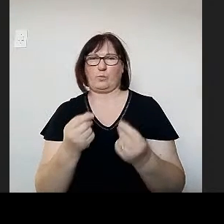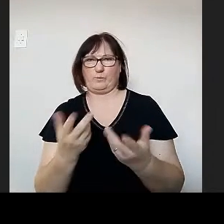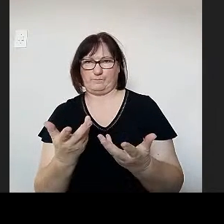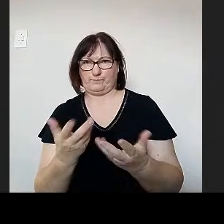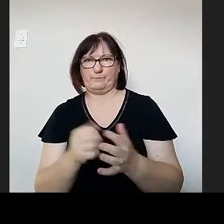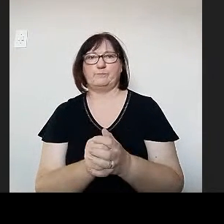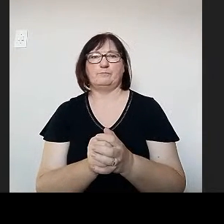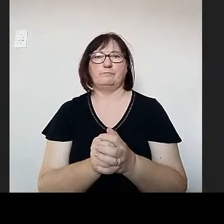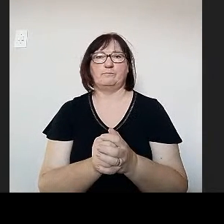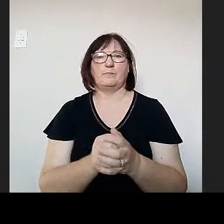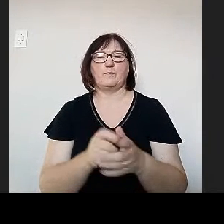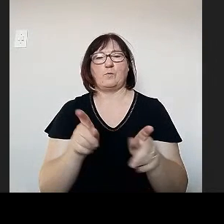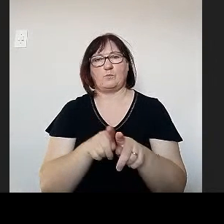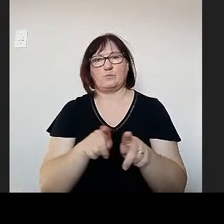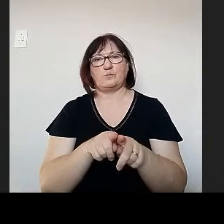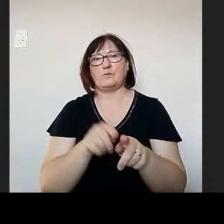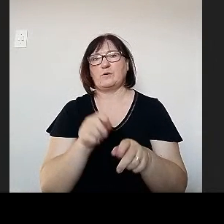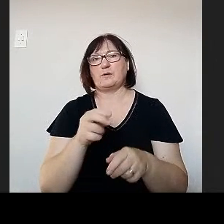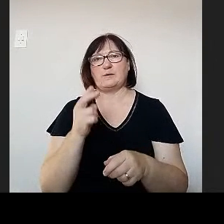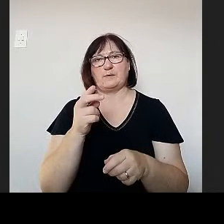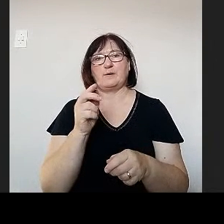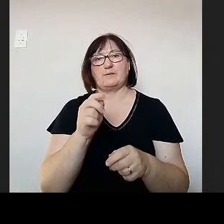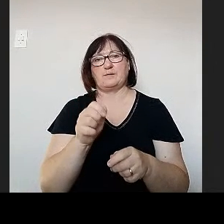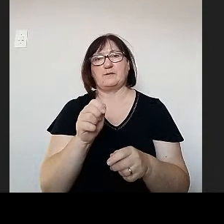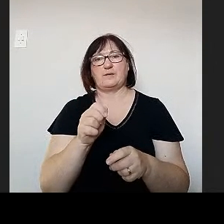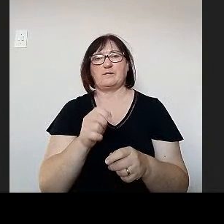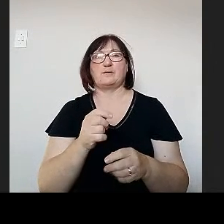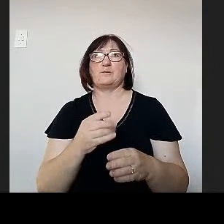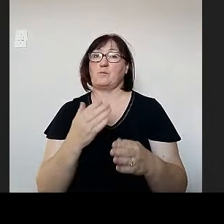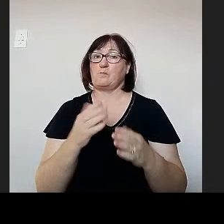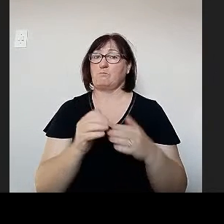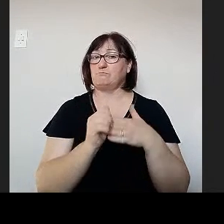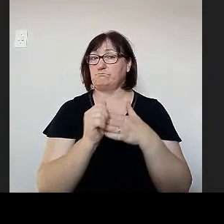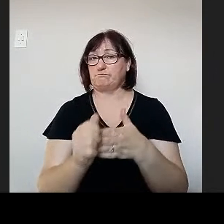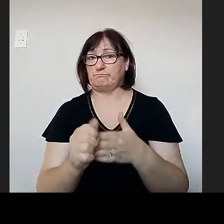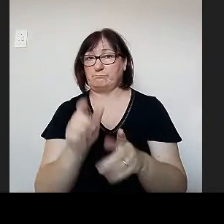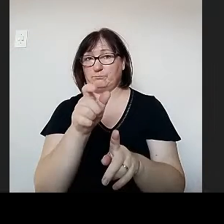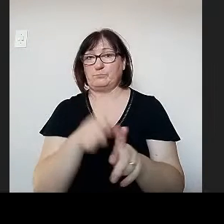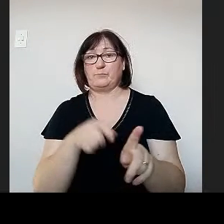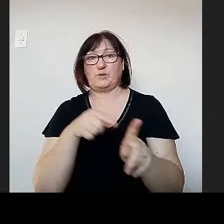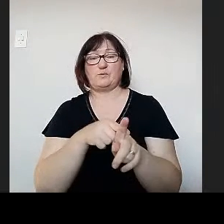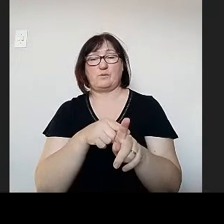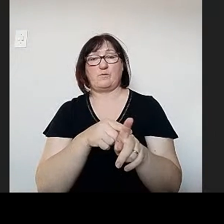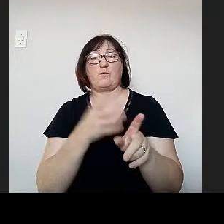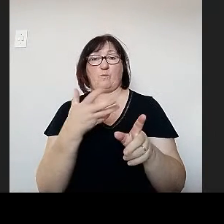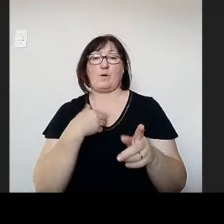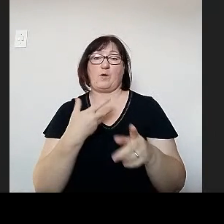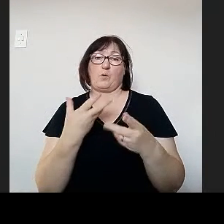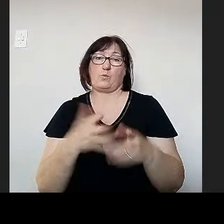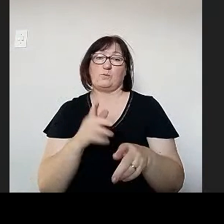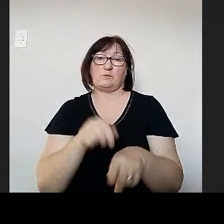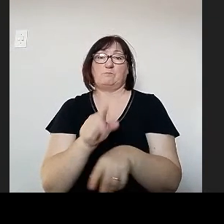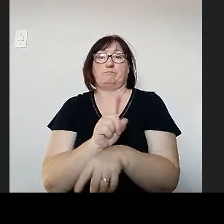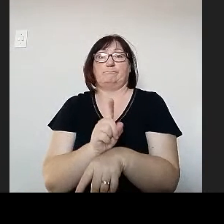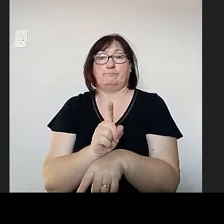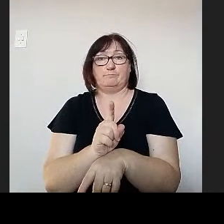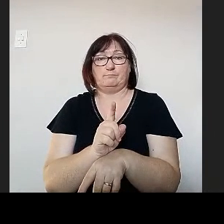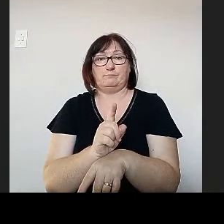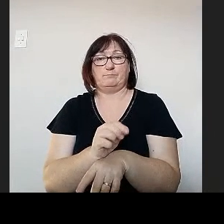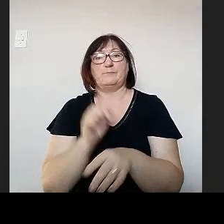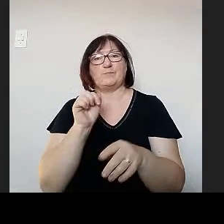closing, as an AEO ambassador, I would like to take an advantage of this opportunity by being in this